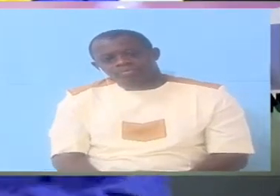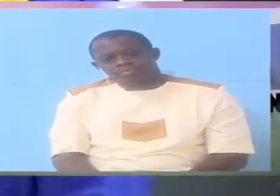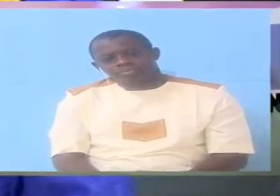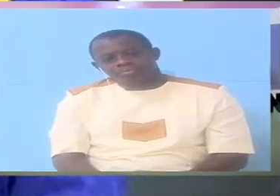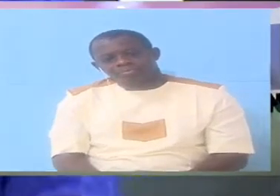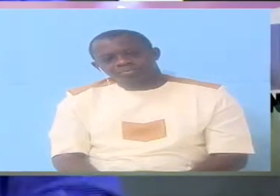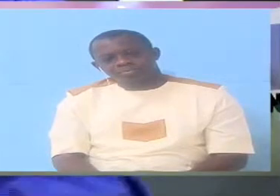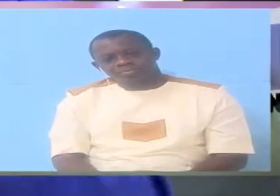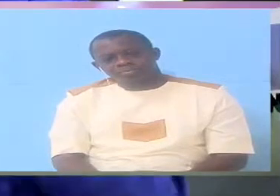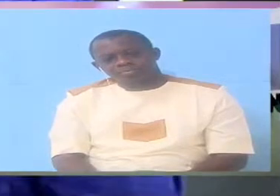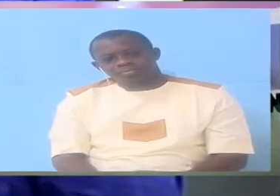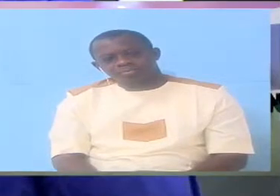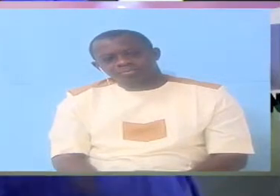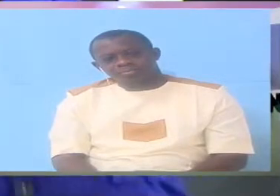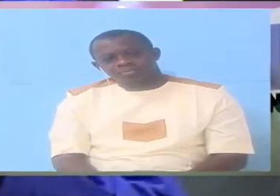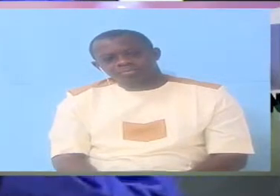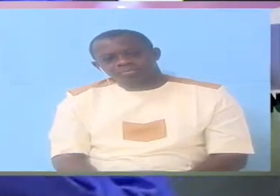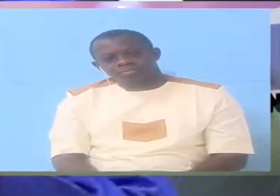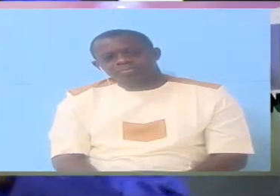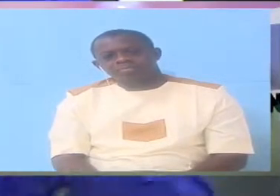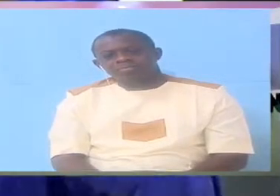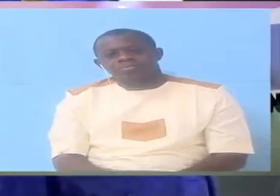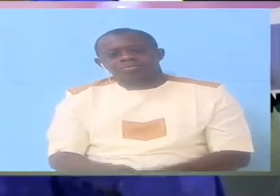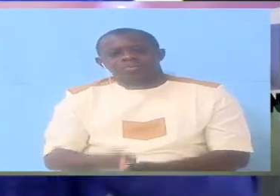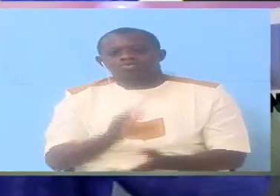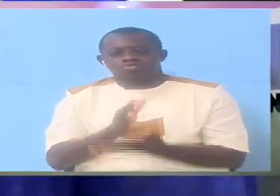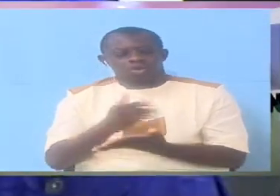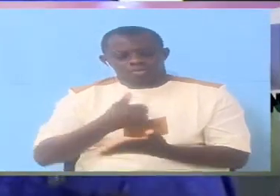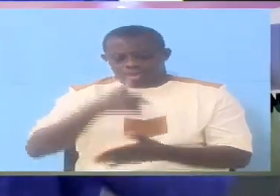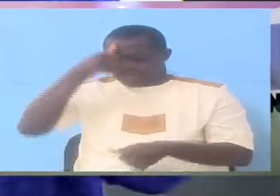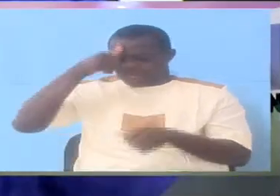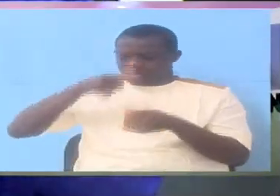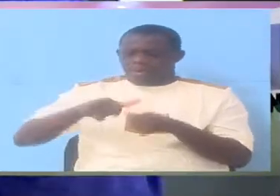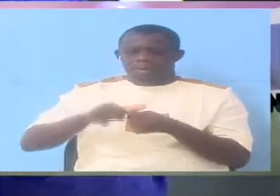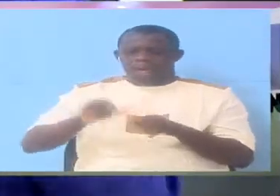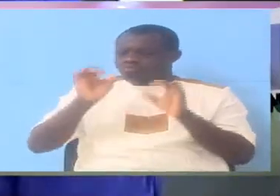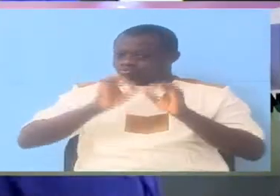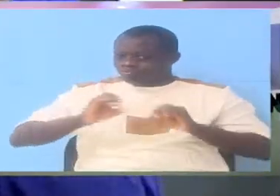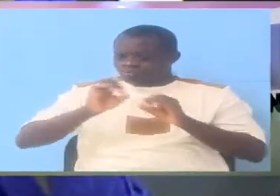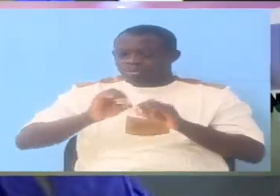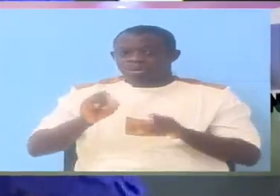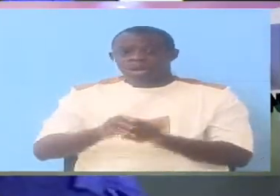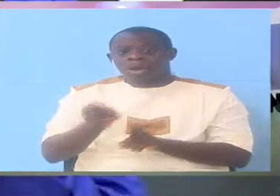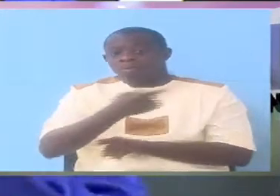Man. Anyway, hakilo mama. I cannot